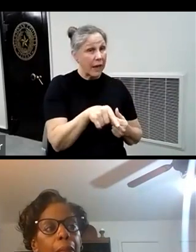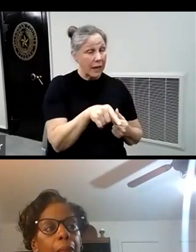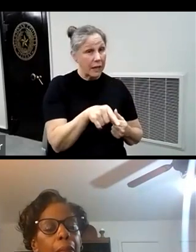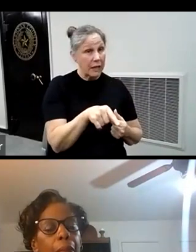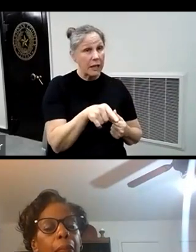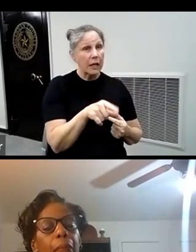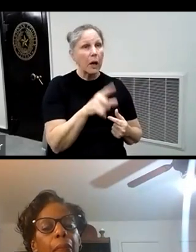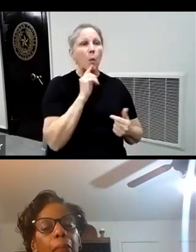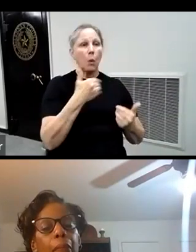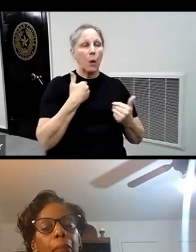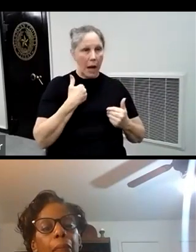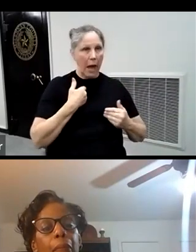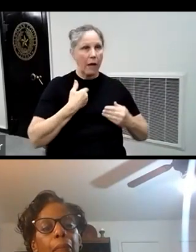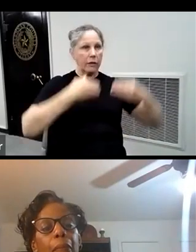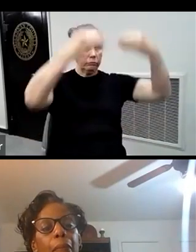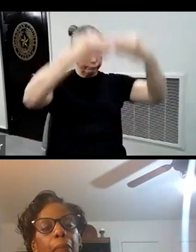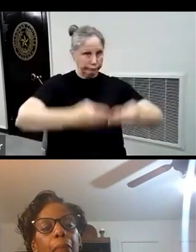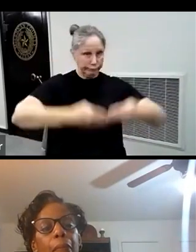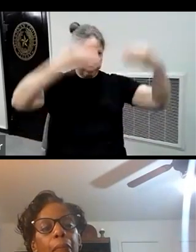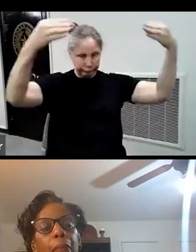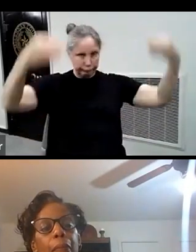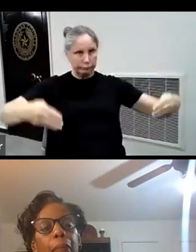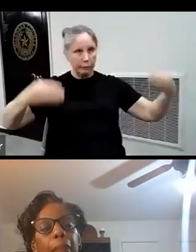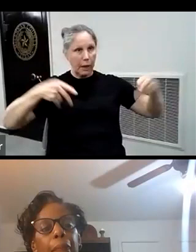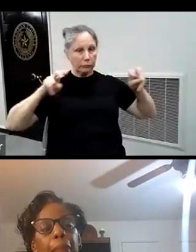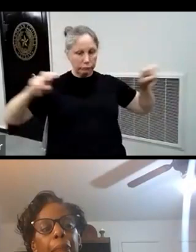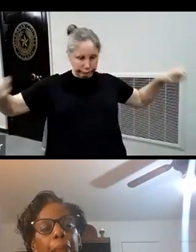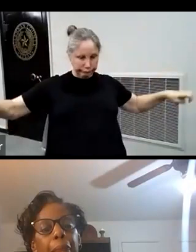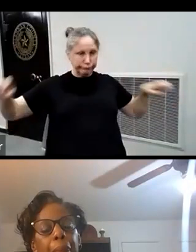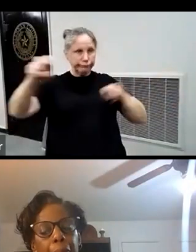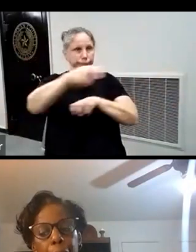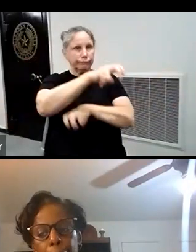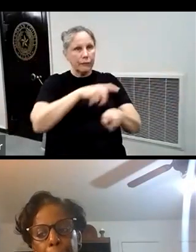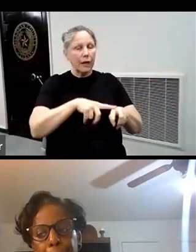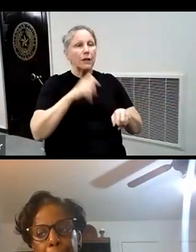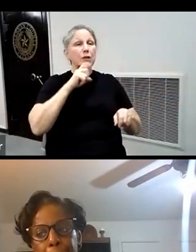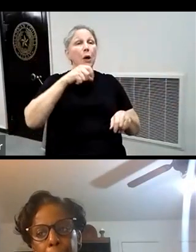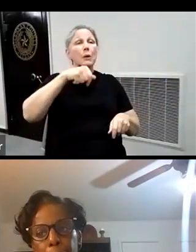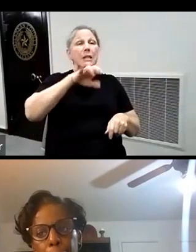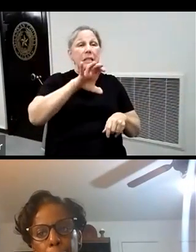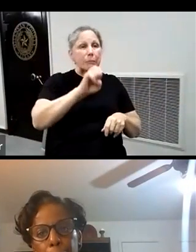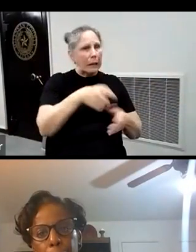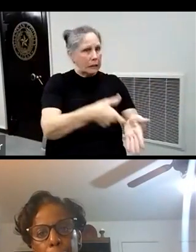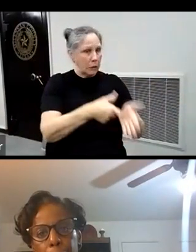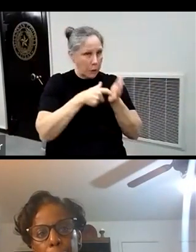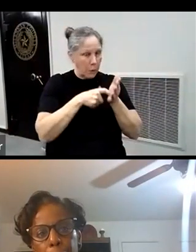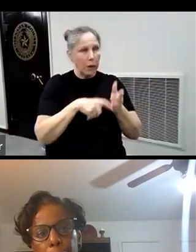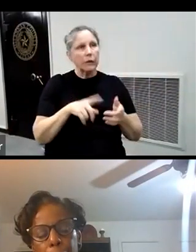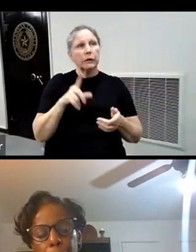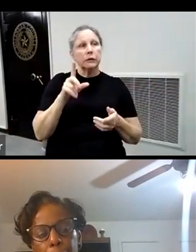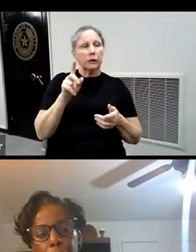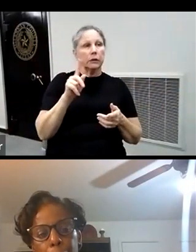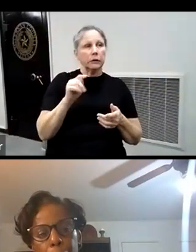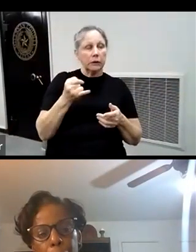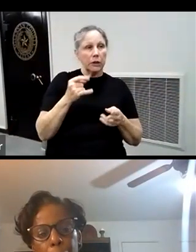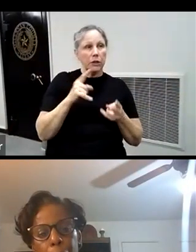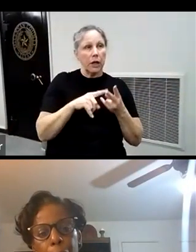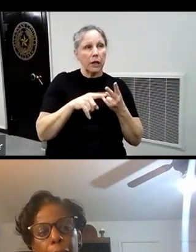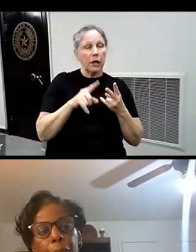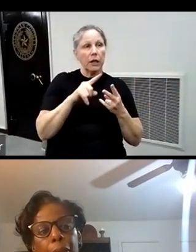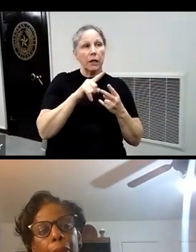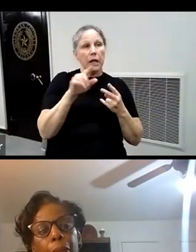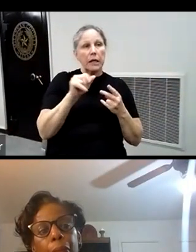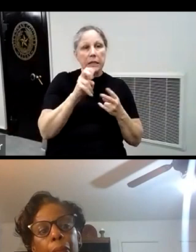50 years of space needed, and so that would be the group with TJ and